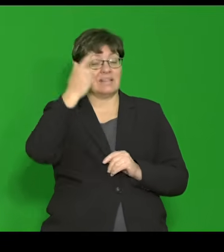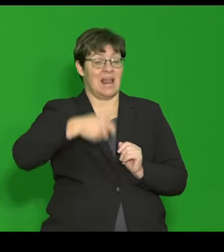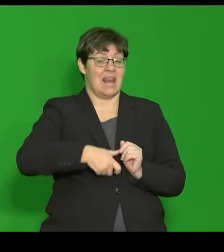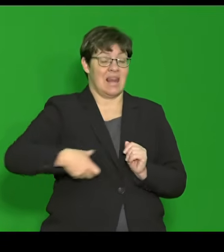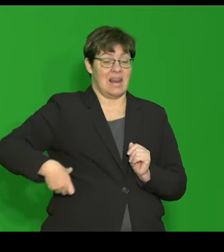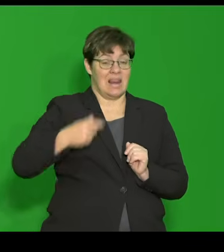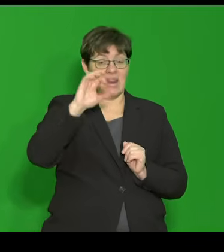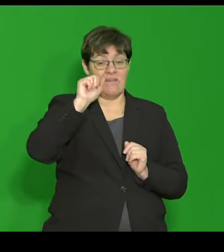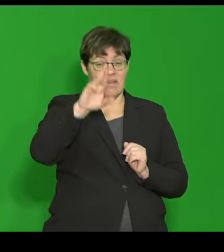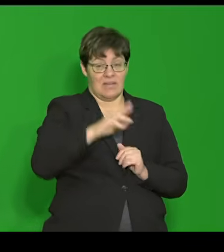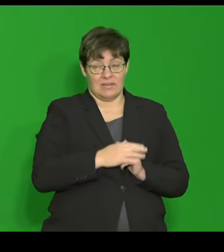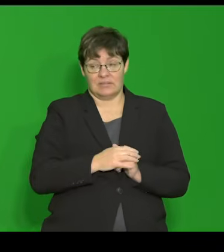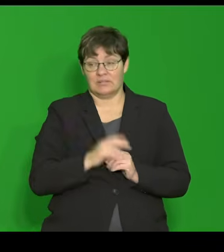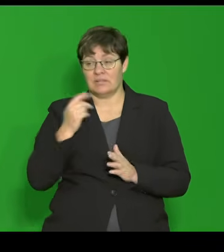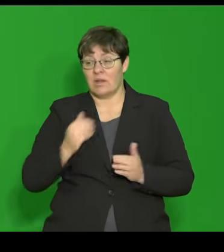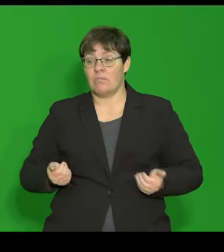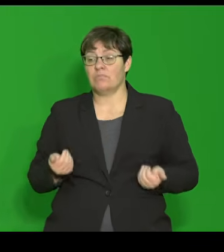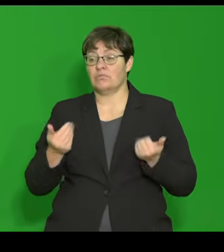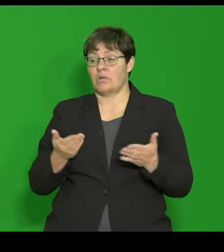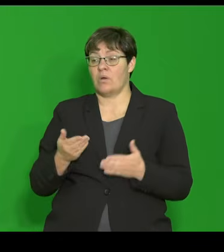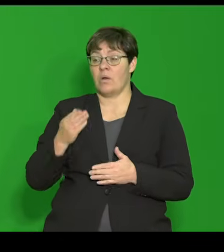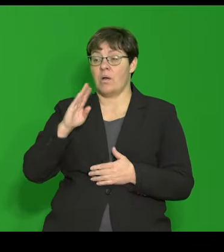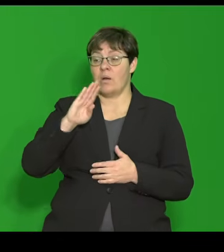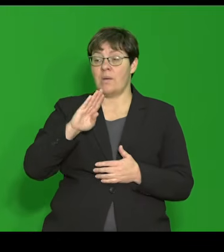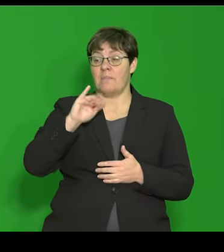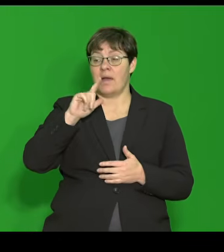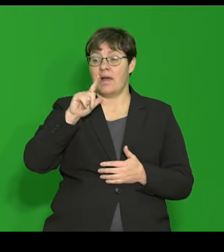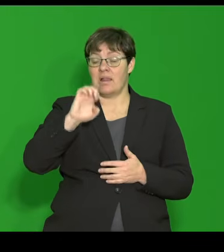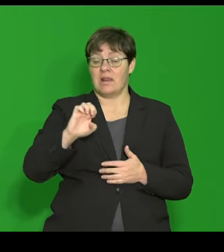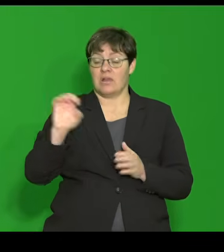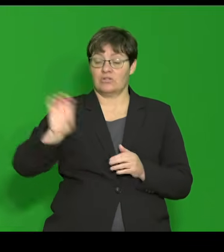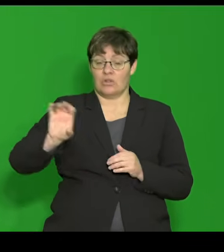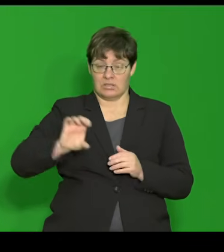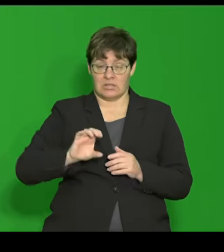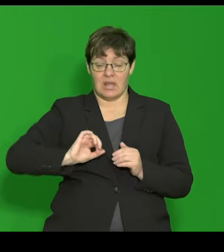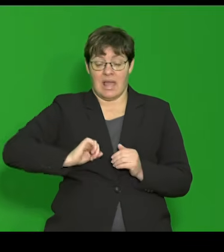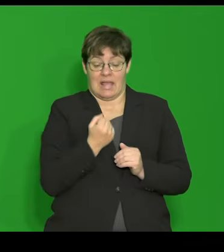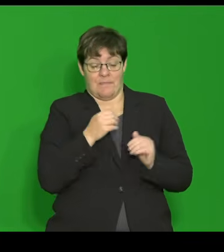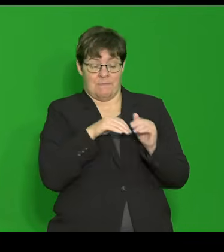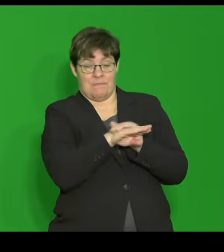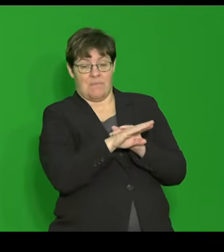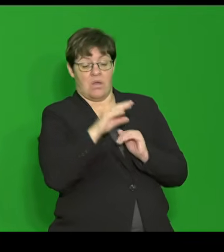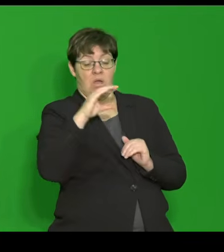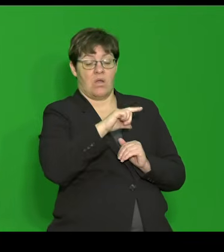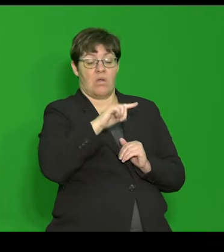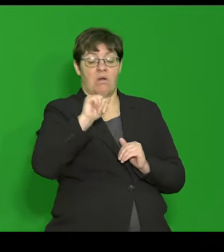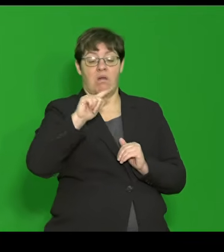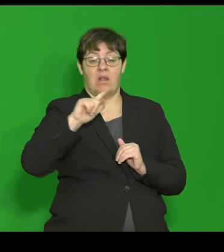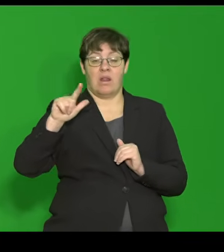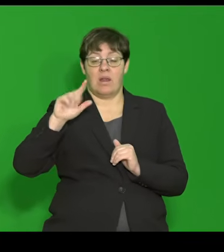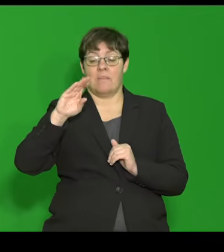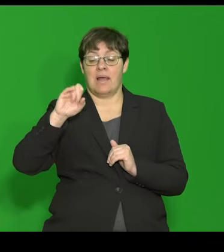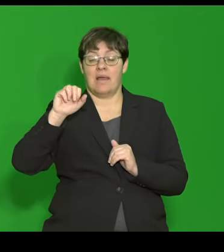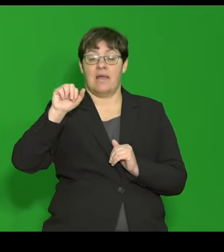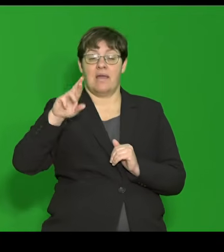not forget the function of the liver. The liver produces bile salts, which are temporarily stored in the gallbladder,